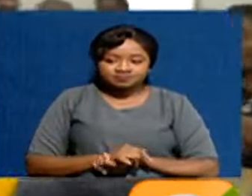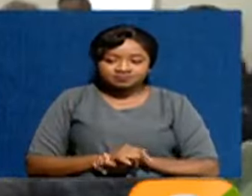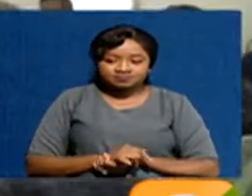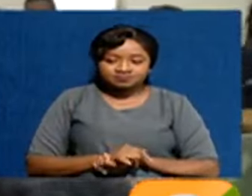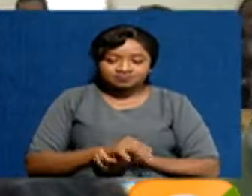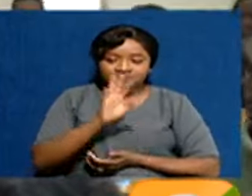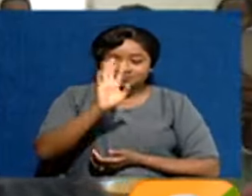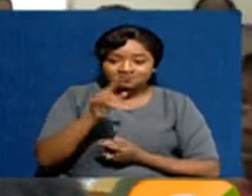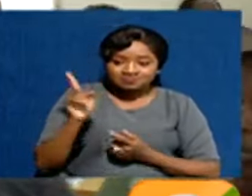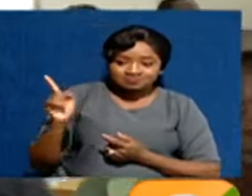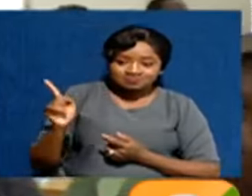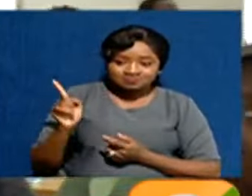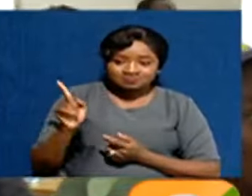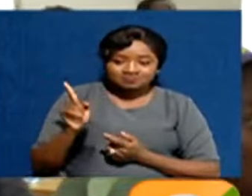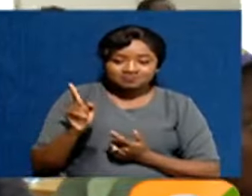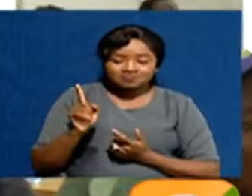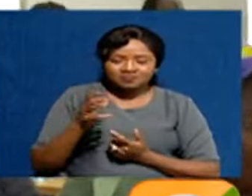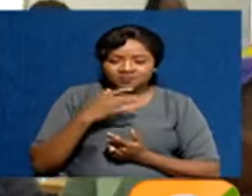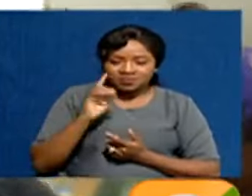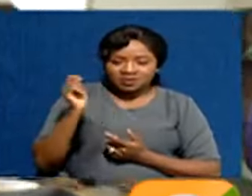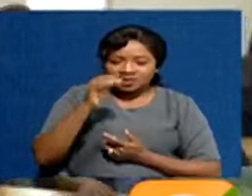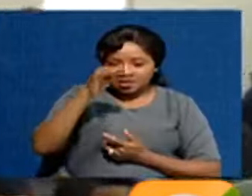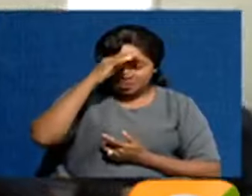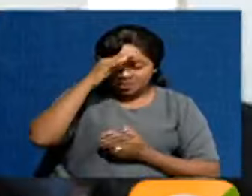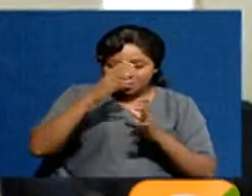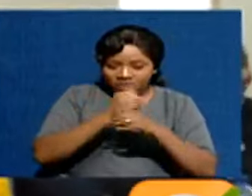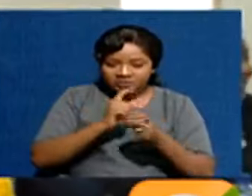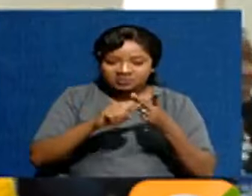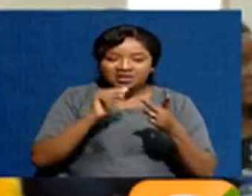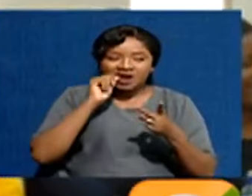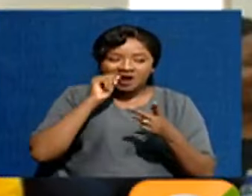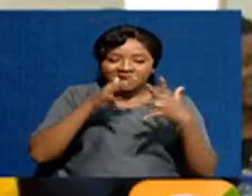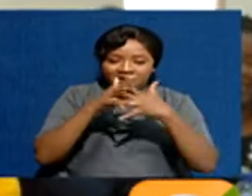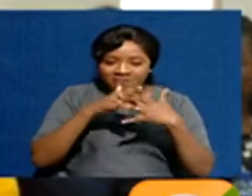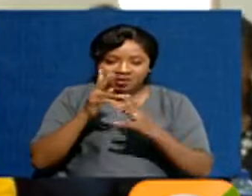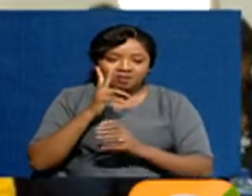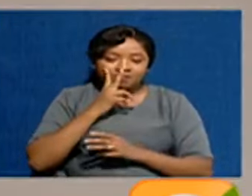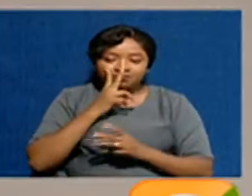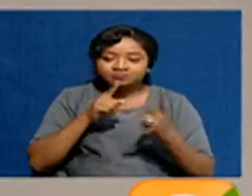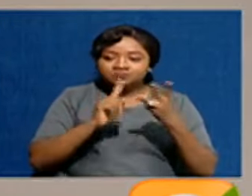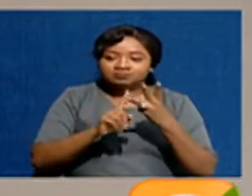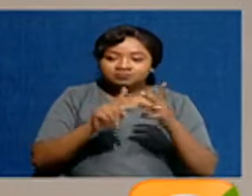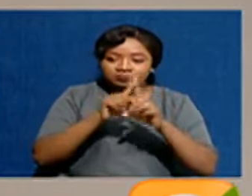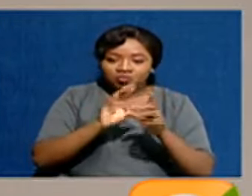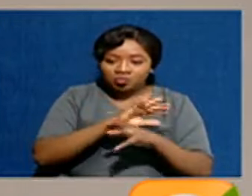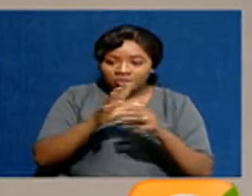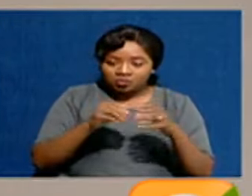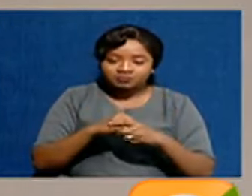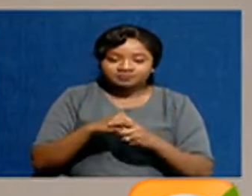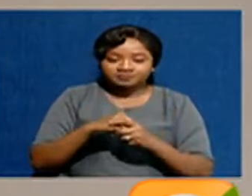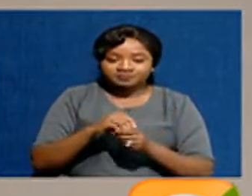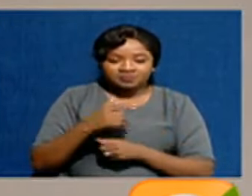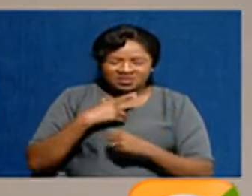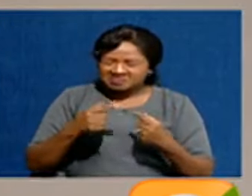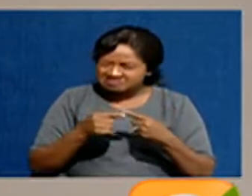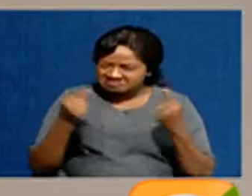British American Tobacco, the Kenya Bar Owners Association, and the Retail Trade Association of Kenya have put up a fierce fight